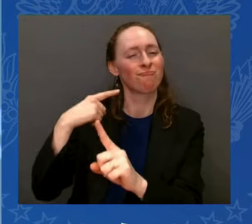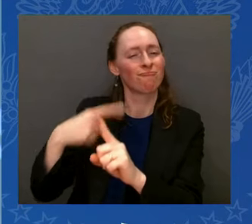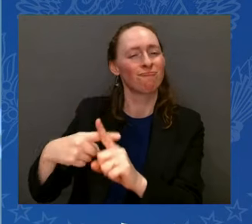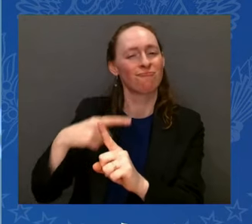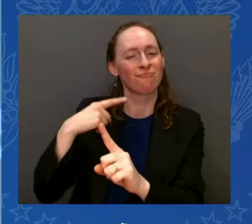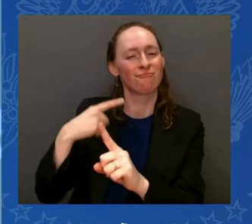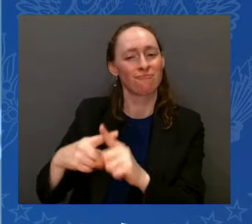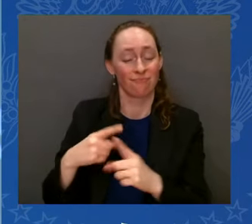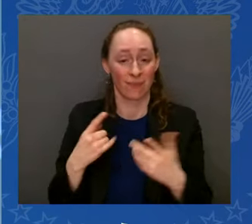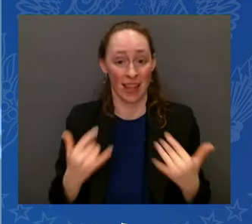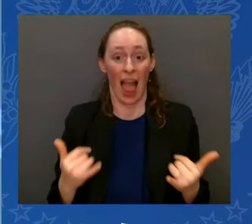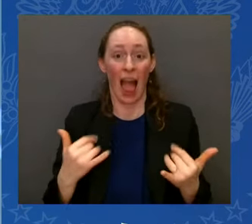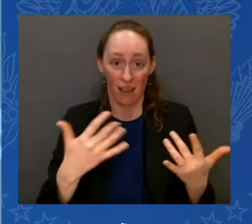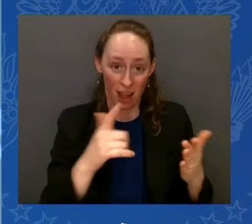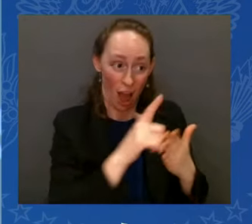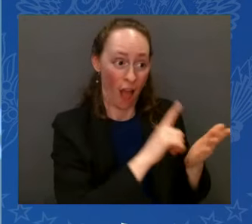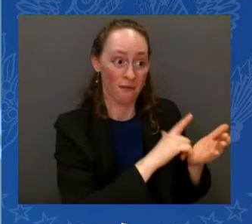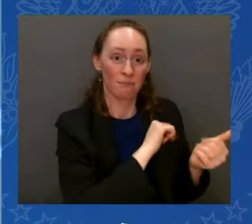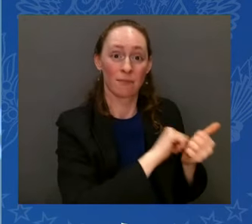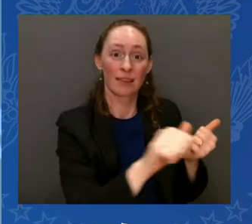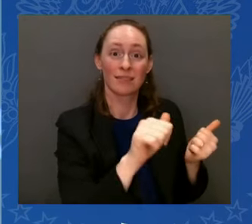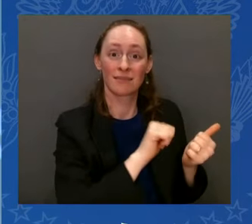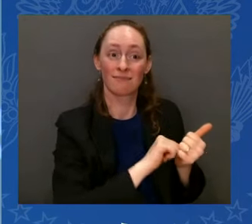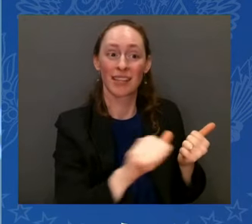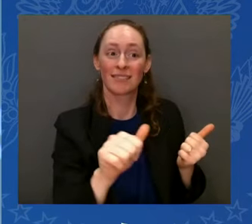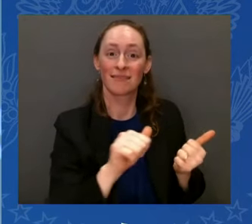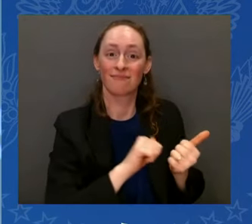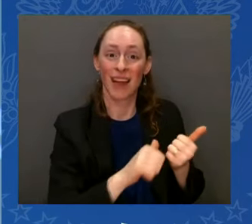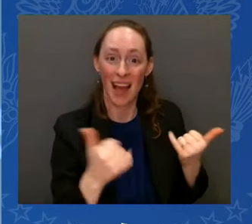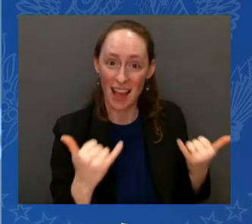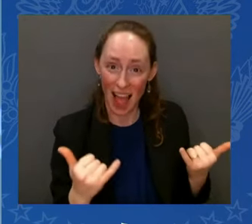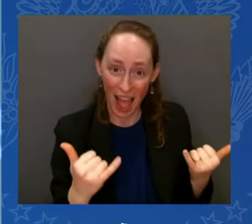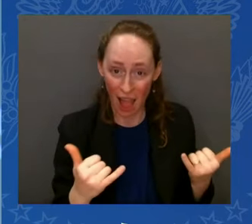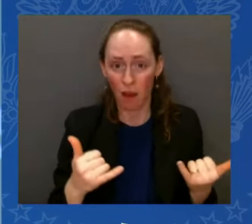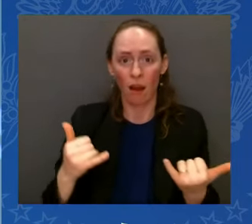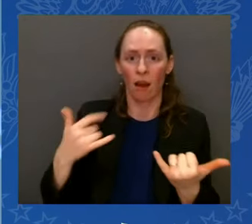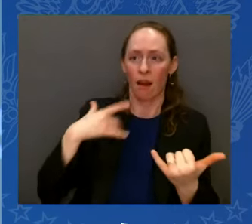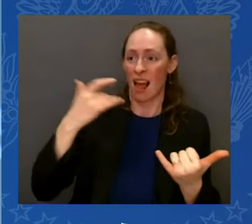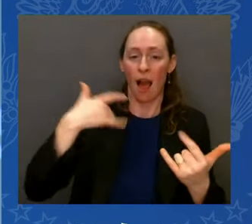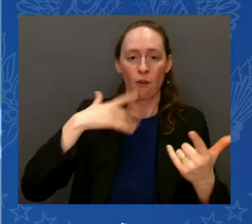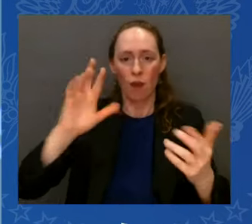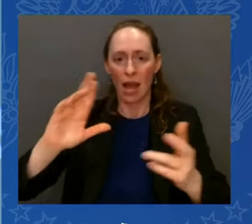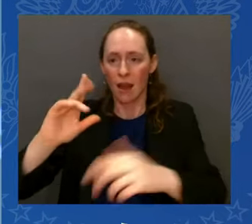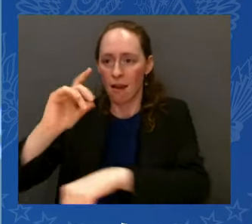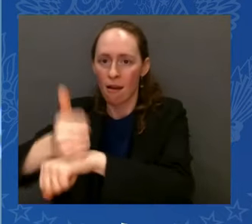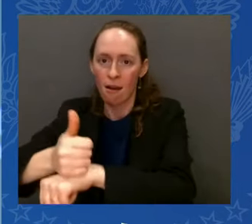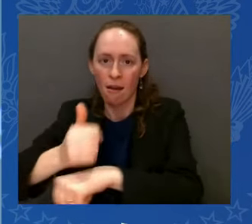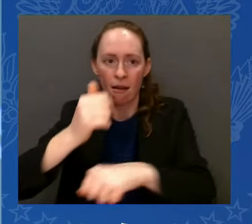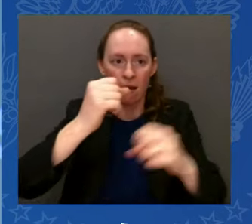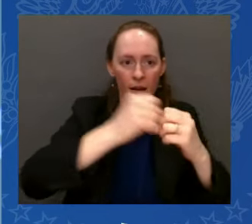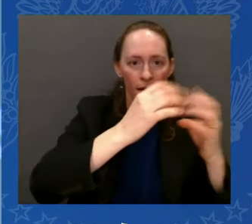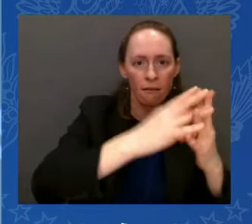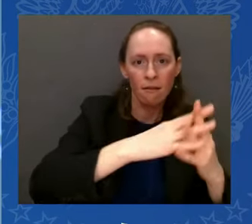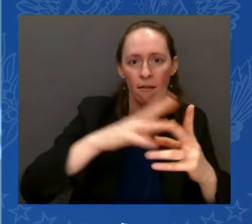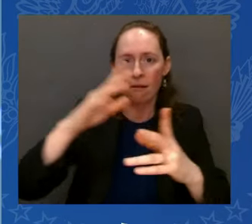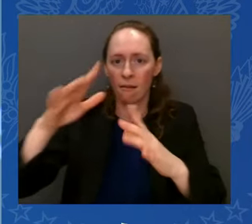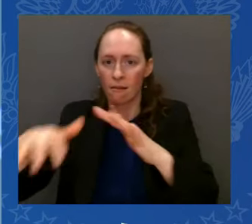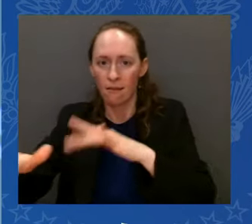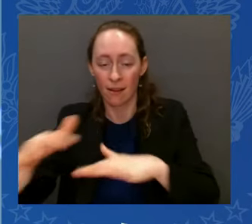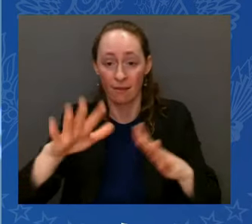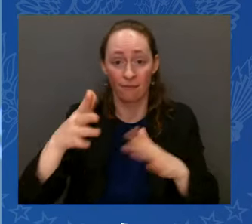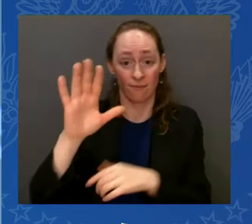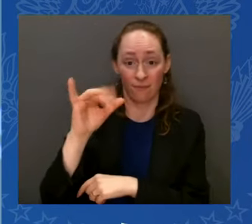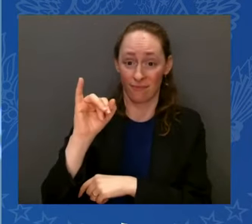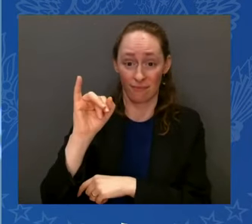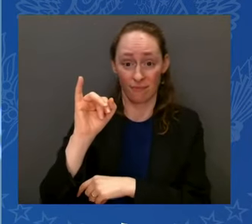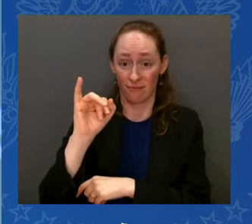pass another single thing, the things that are going to take place by implementing just the laws we passed last year